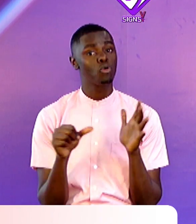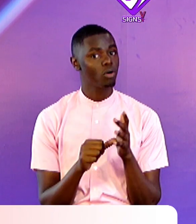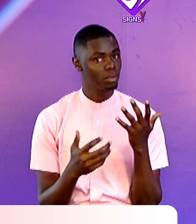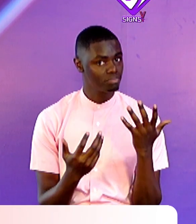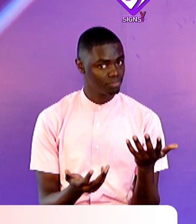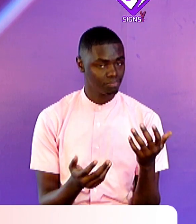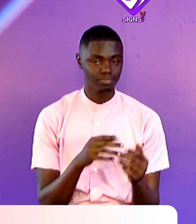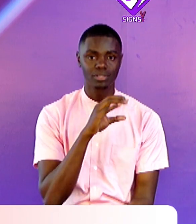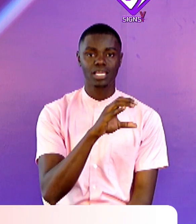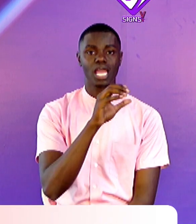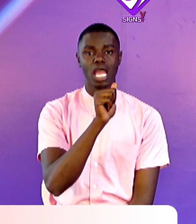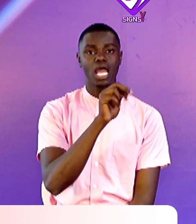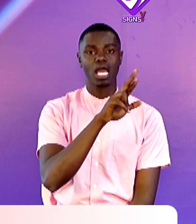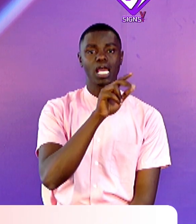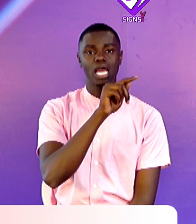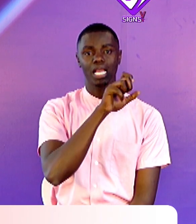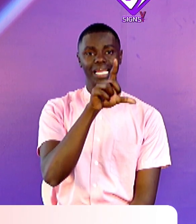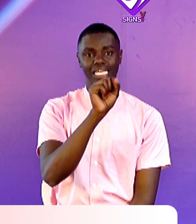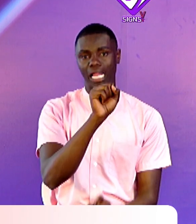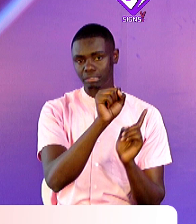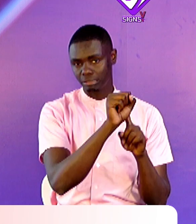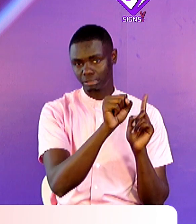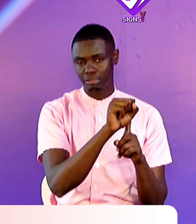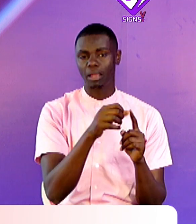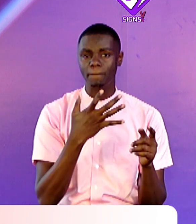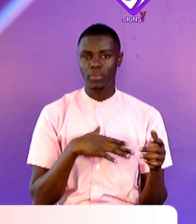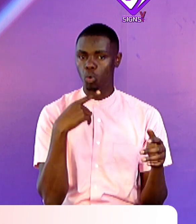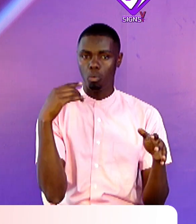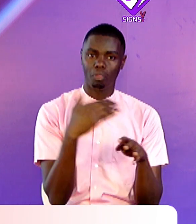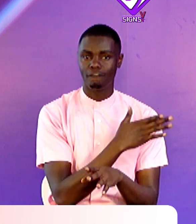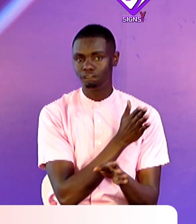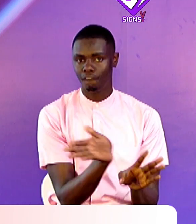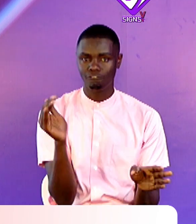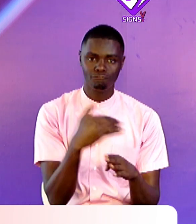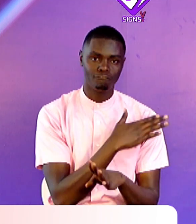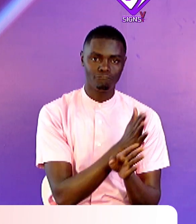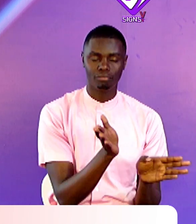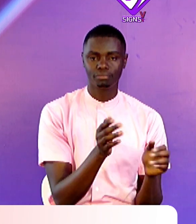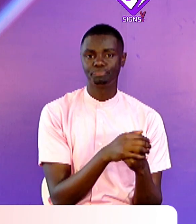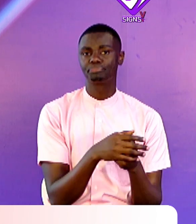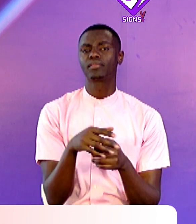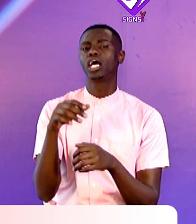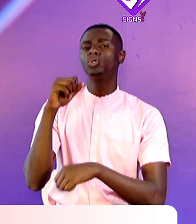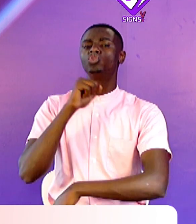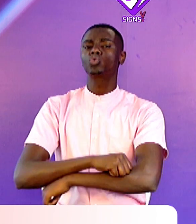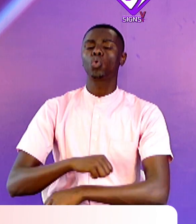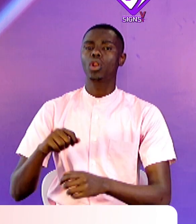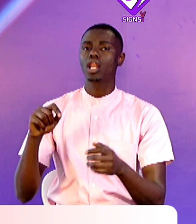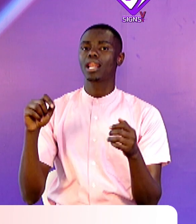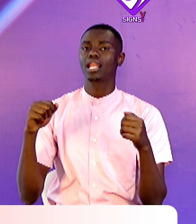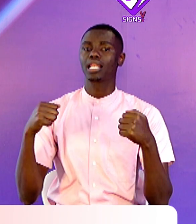is cartels. Okay. Yes. By the way, the school games ended. St. Joseph's, we call them